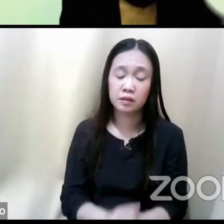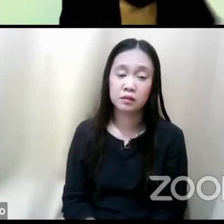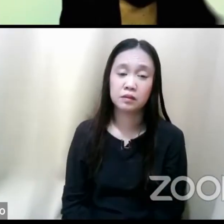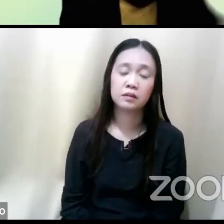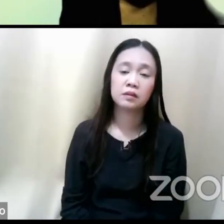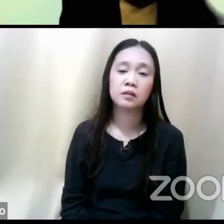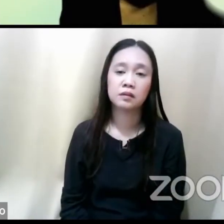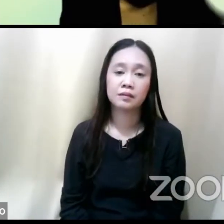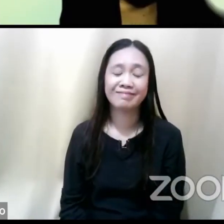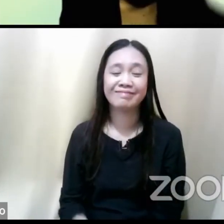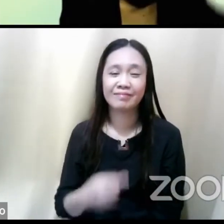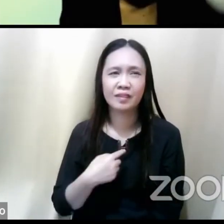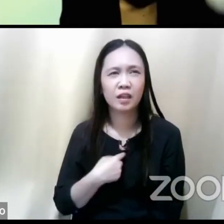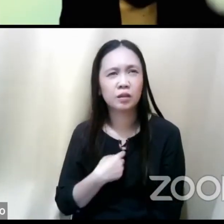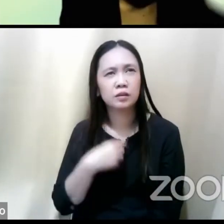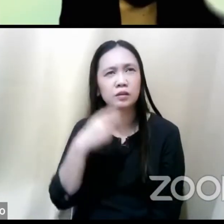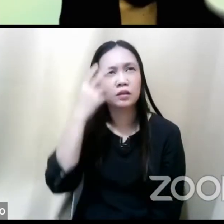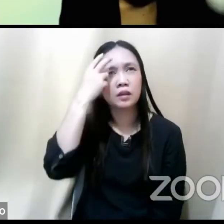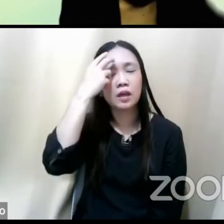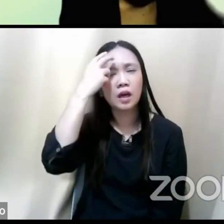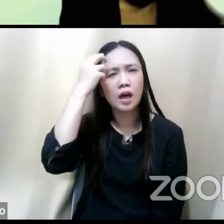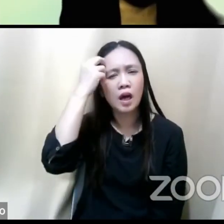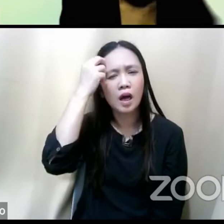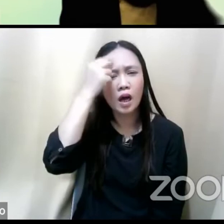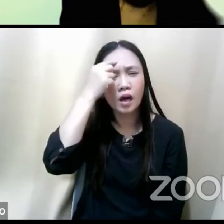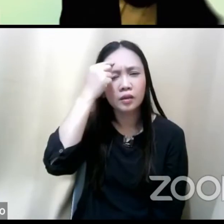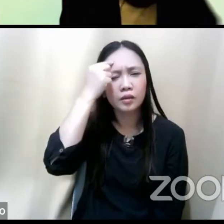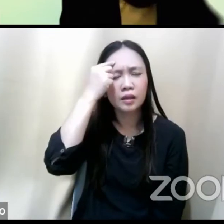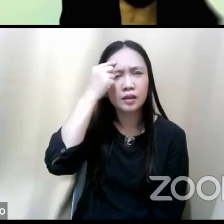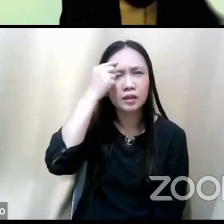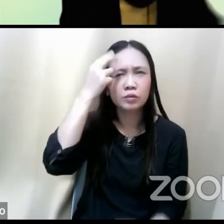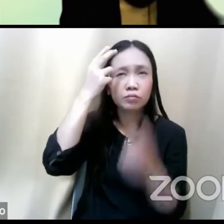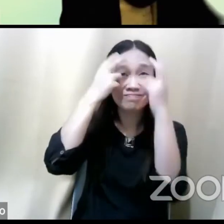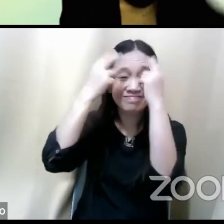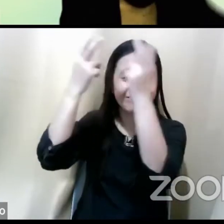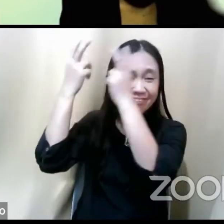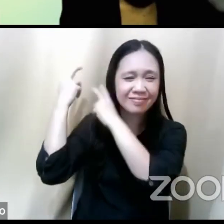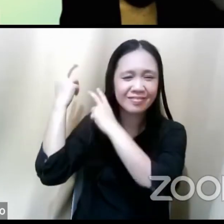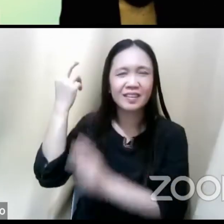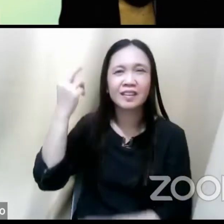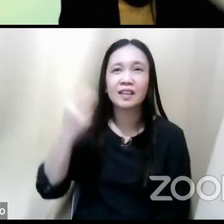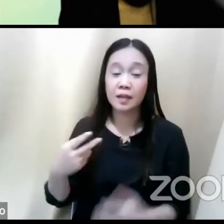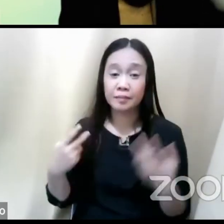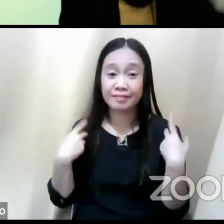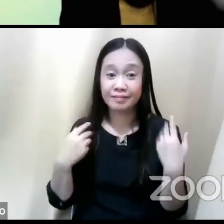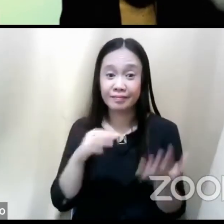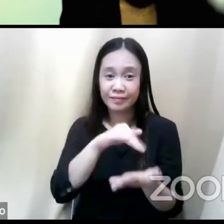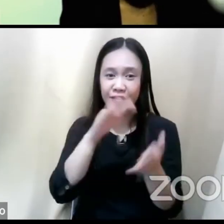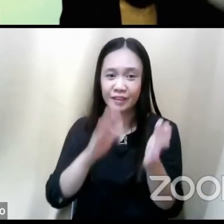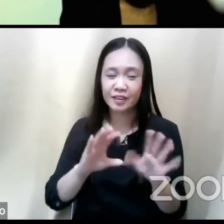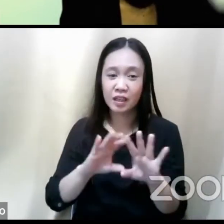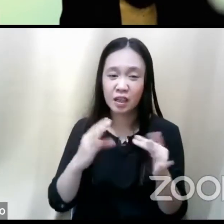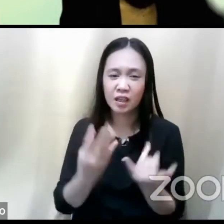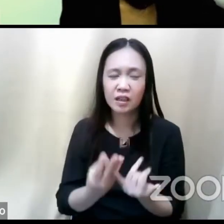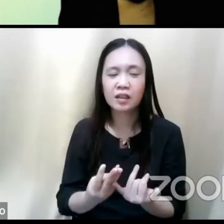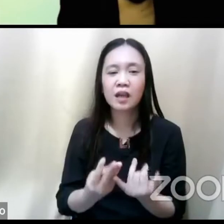Ayun, naalala ko po noon sa ILC po ako noon. May student kami sa classroom na mute, deaf